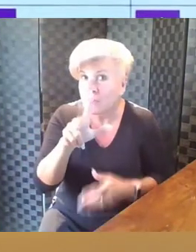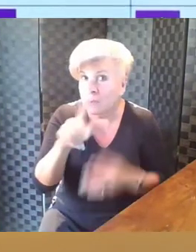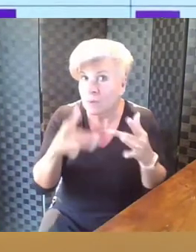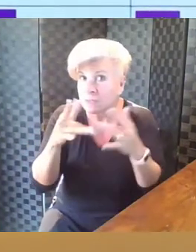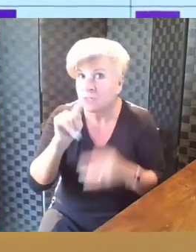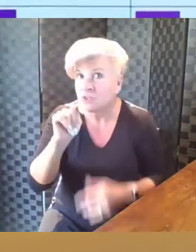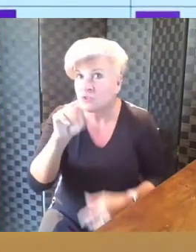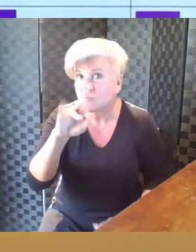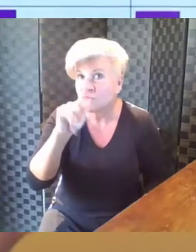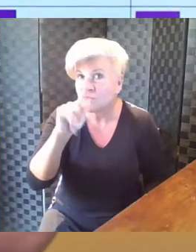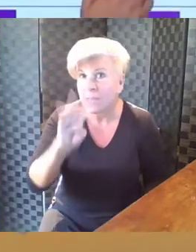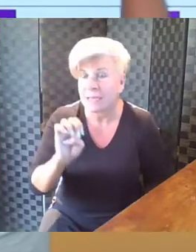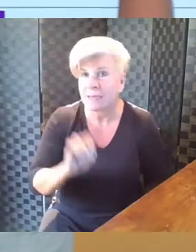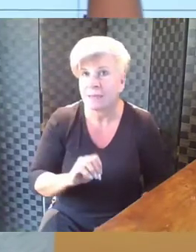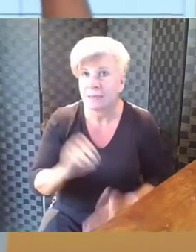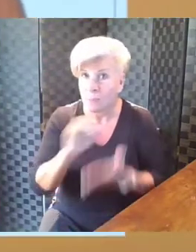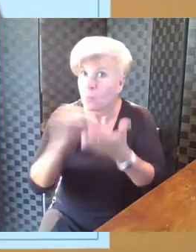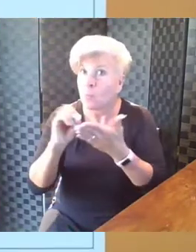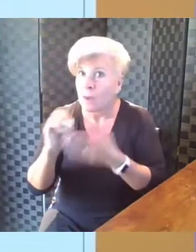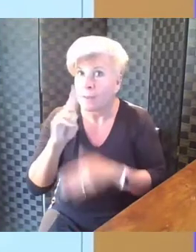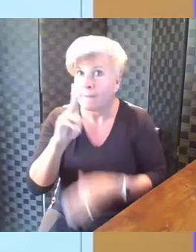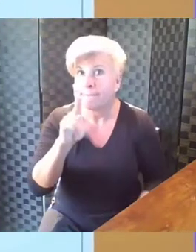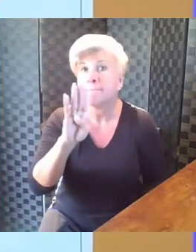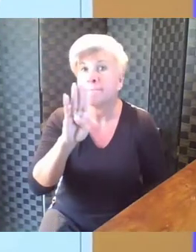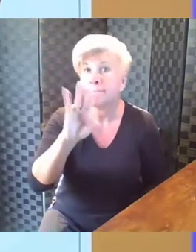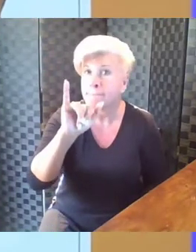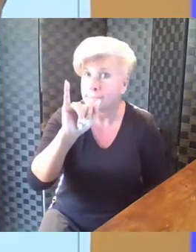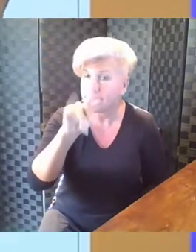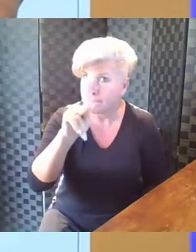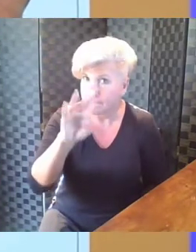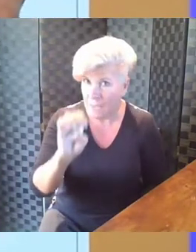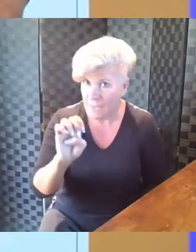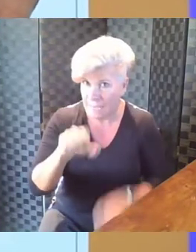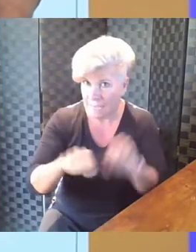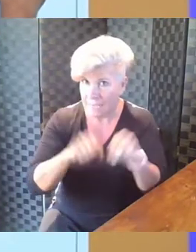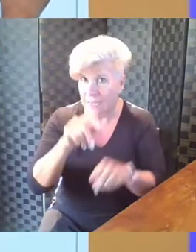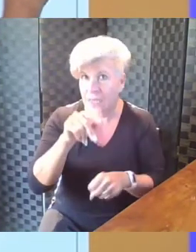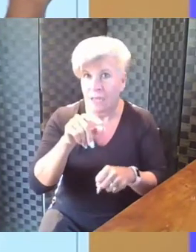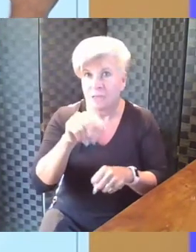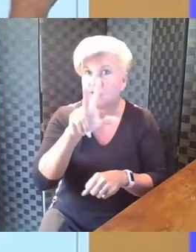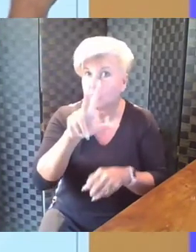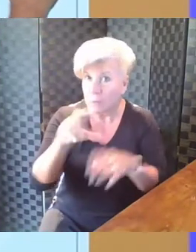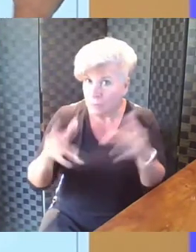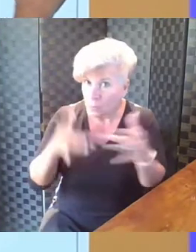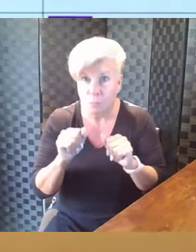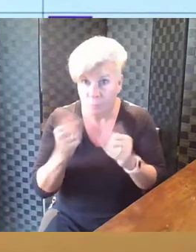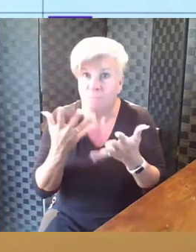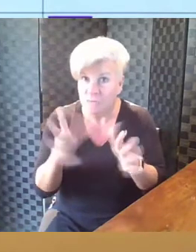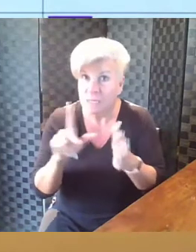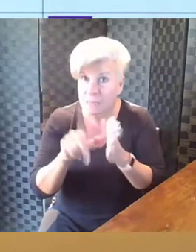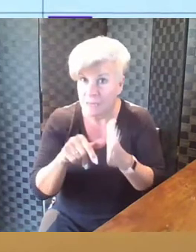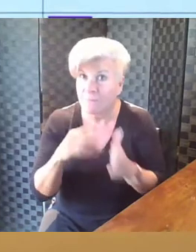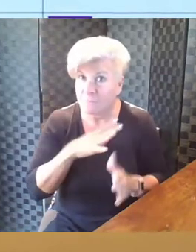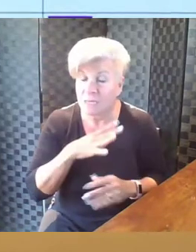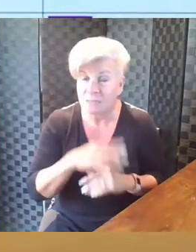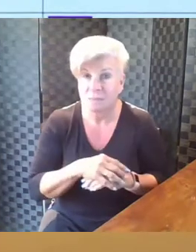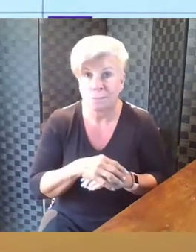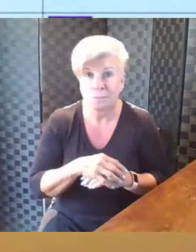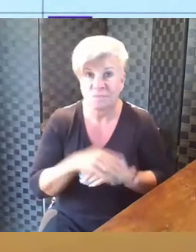A trike. I'm going to put all of those in. Remember, you're going to fill these boxes as fast as you can. I'm going to put the name Mike.